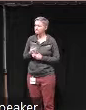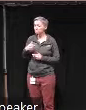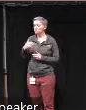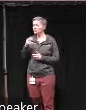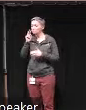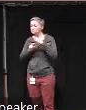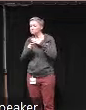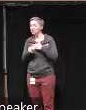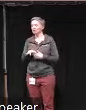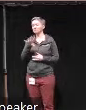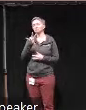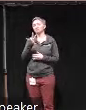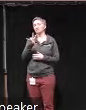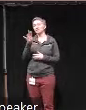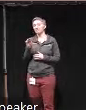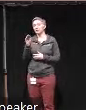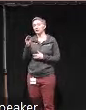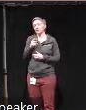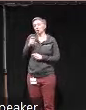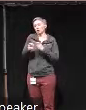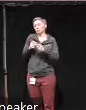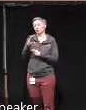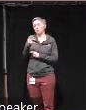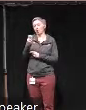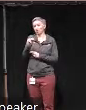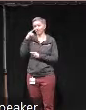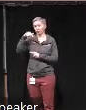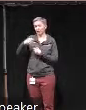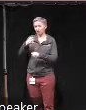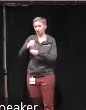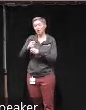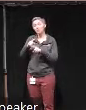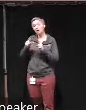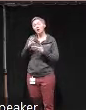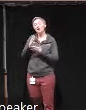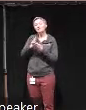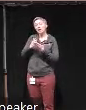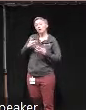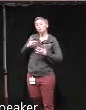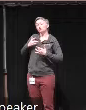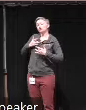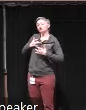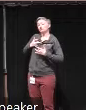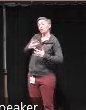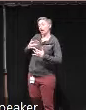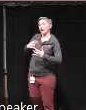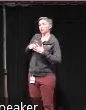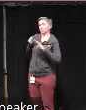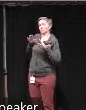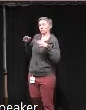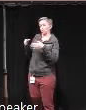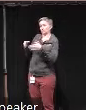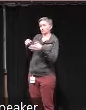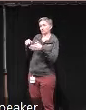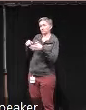million contribution margin this year, but there is some trend that we are beginning to focus on. Our